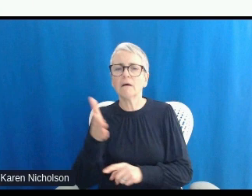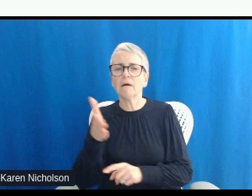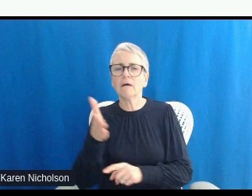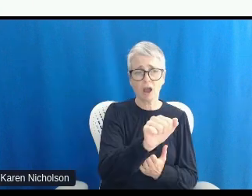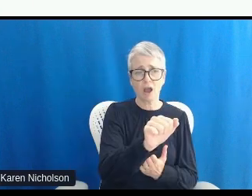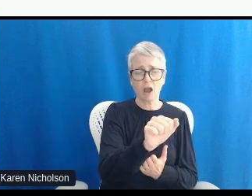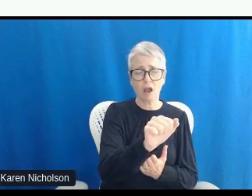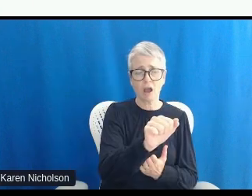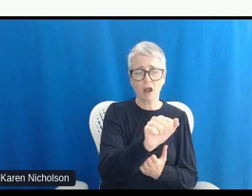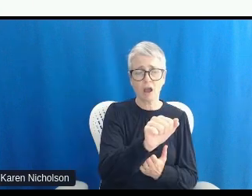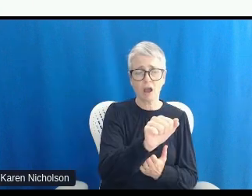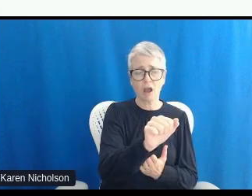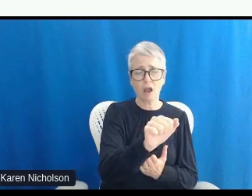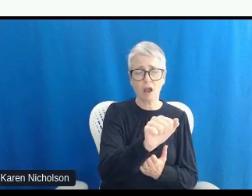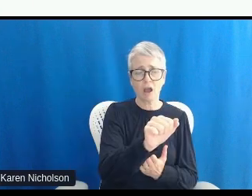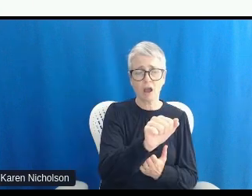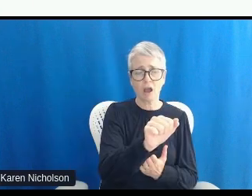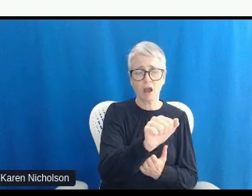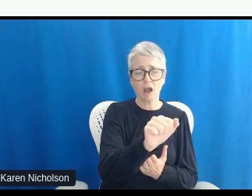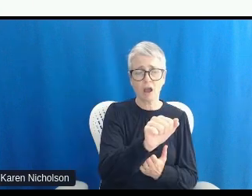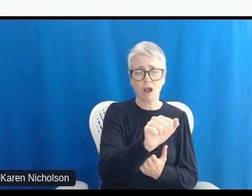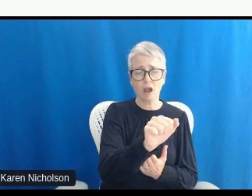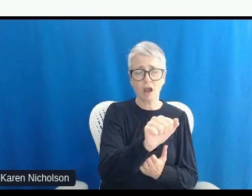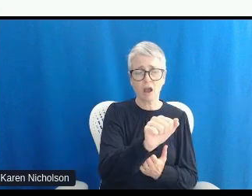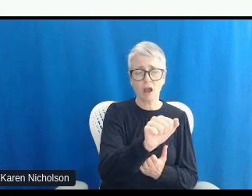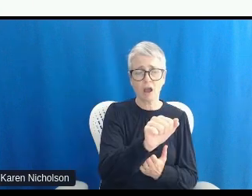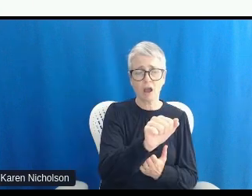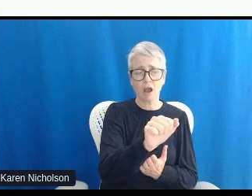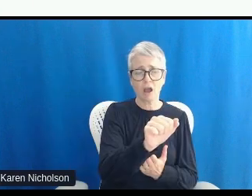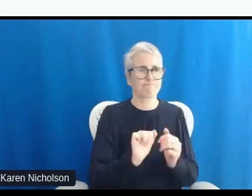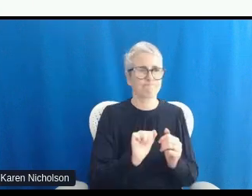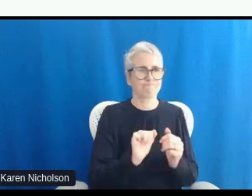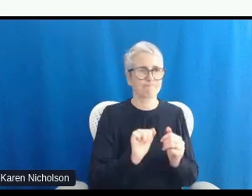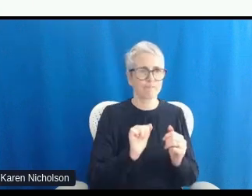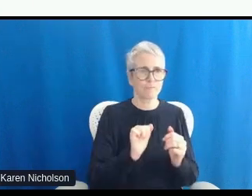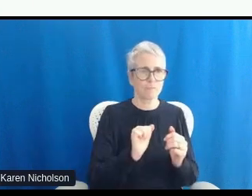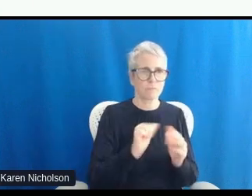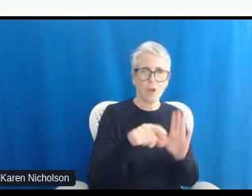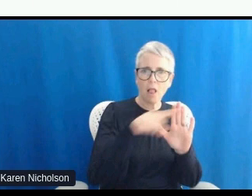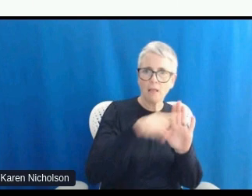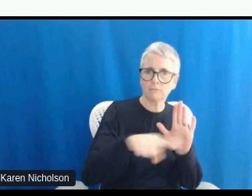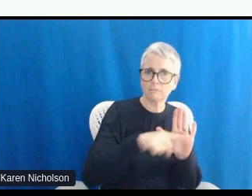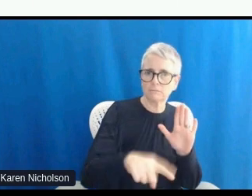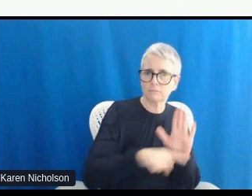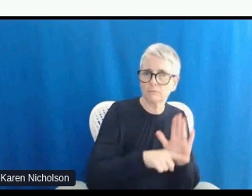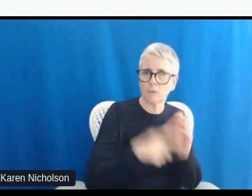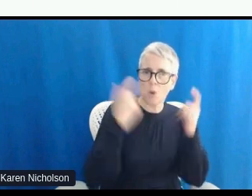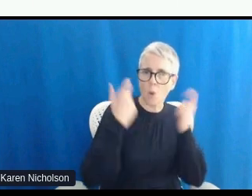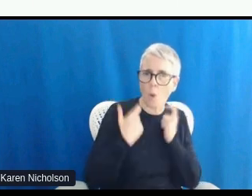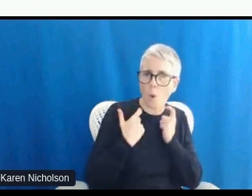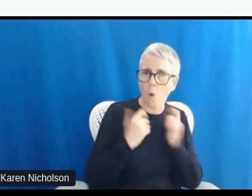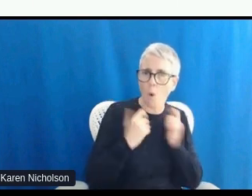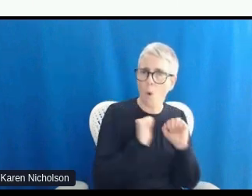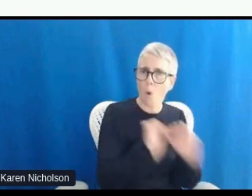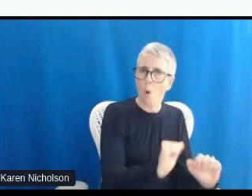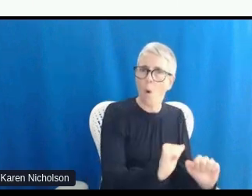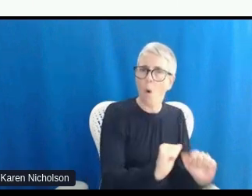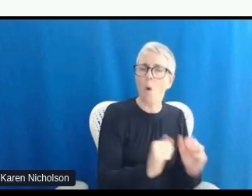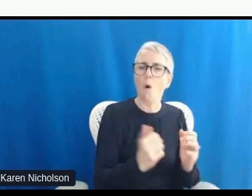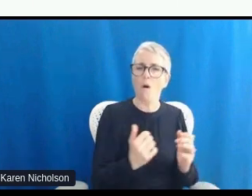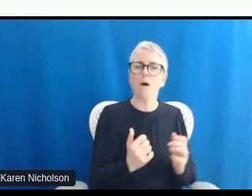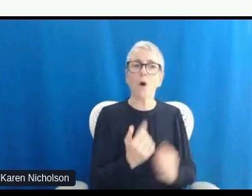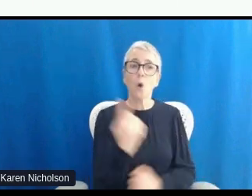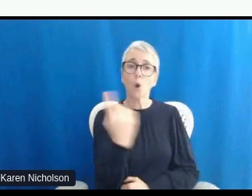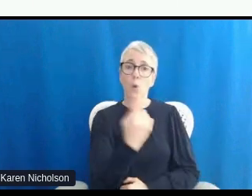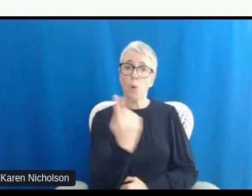state of legislation and laws in that country. So countries that have more strict accessibility or